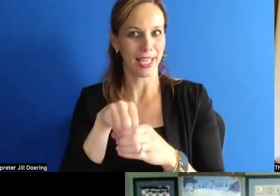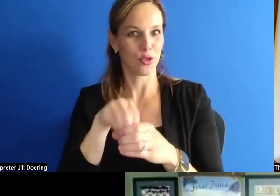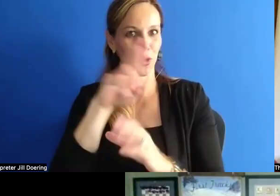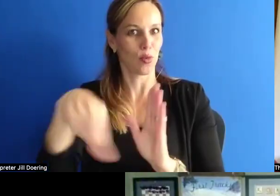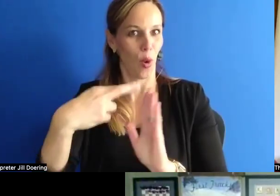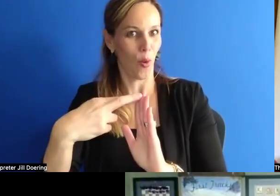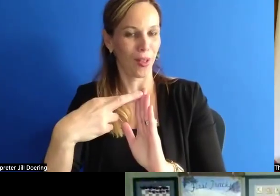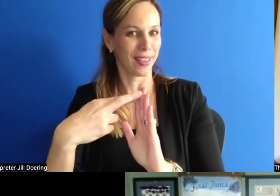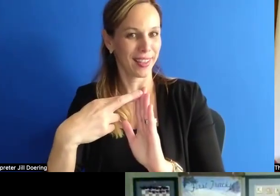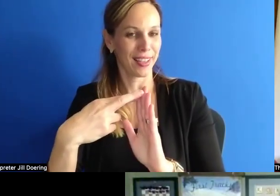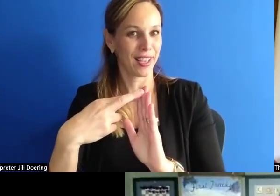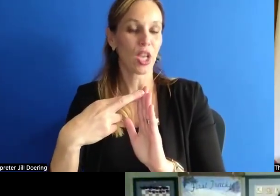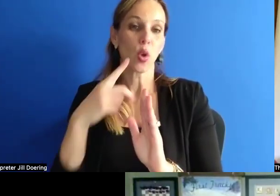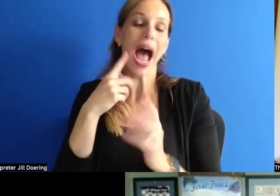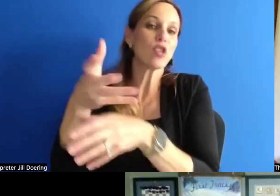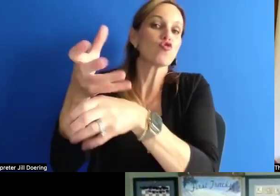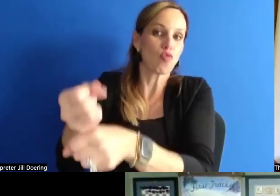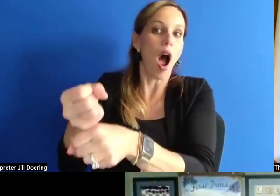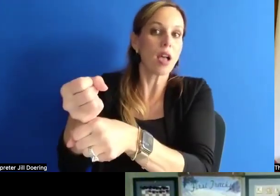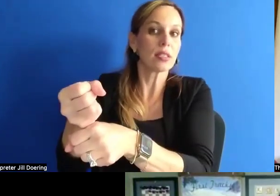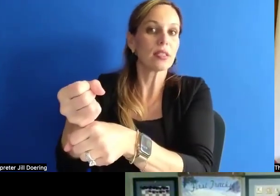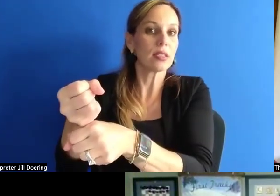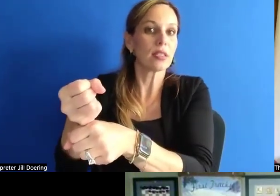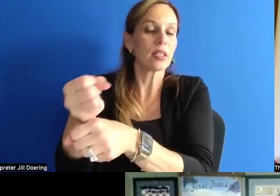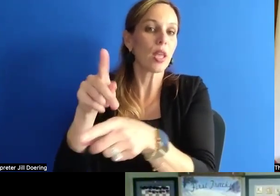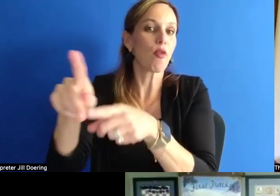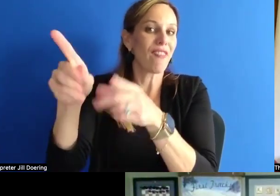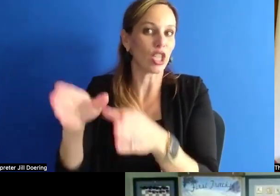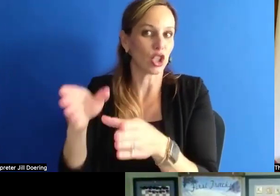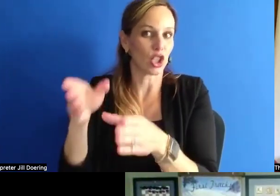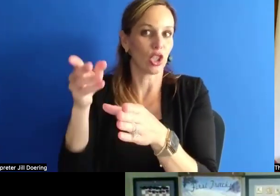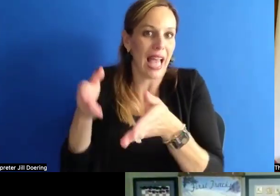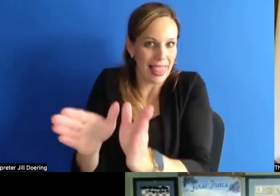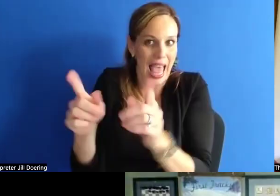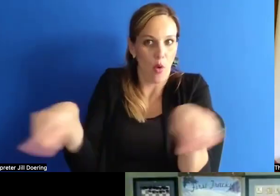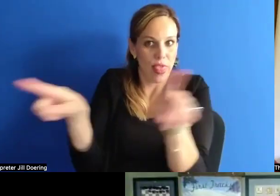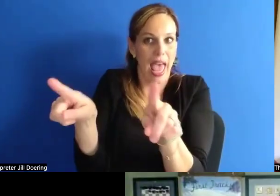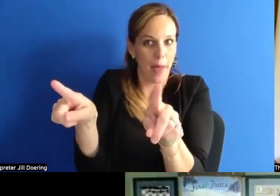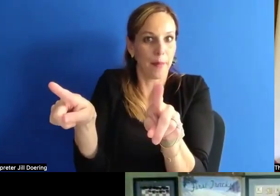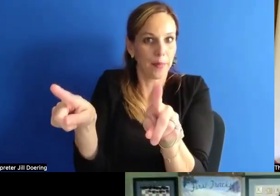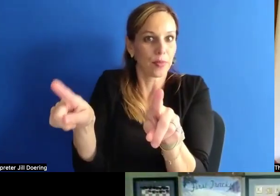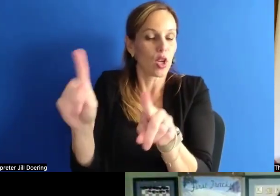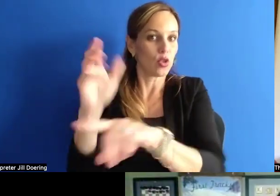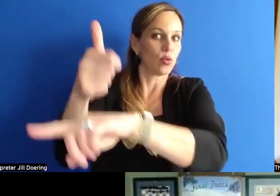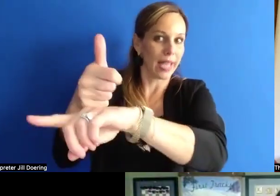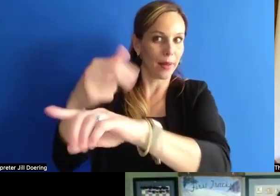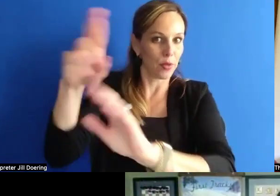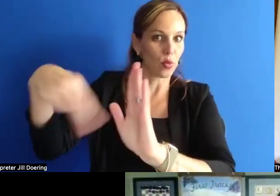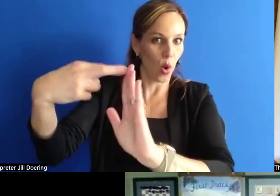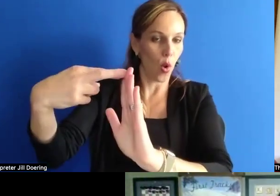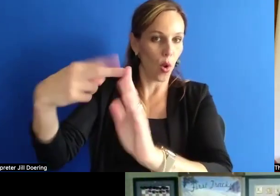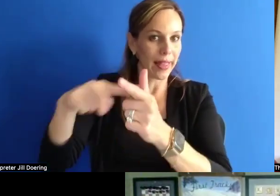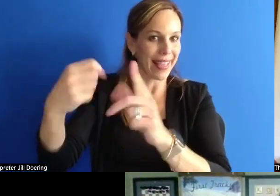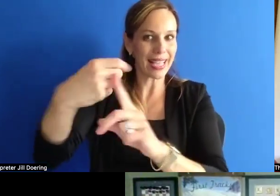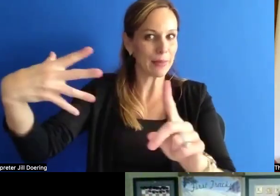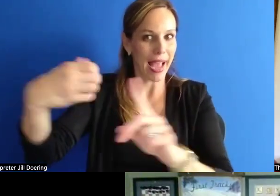So trusting professionals and letting them expand with their creativity and letting